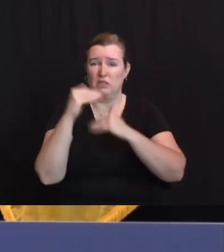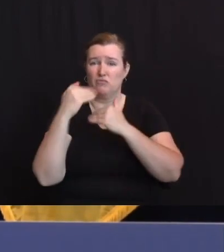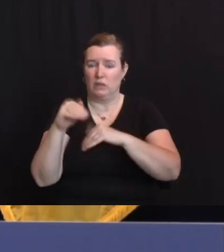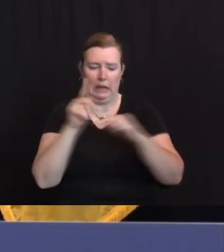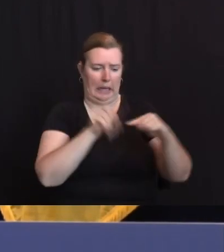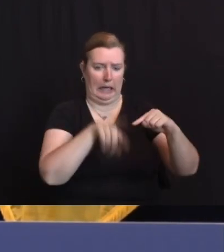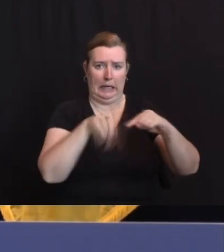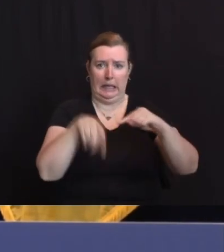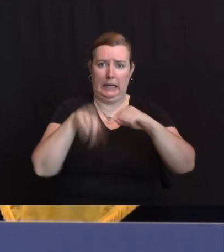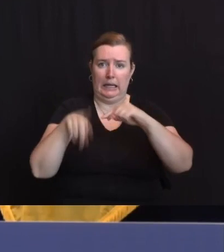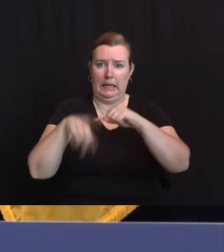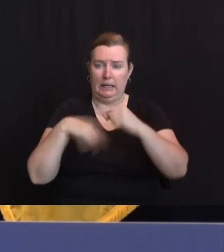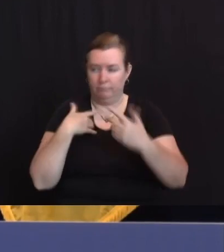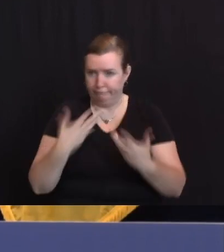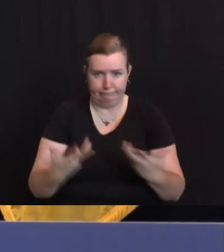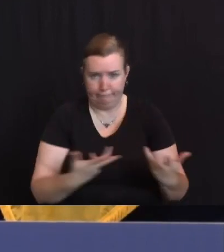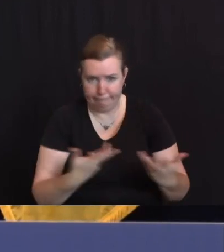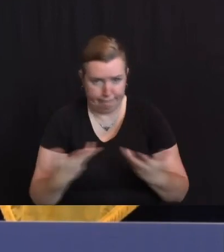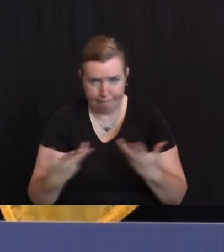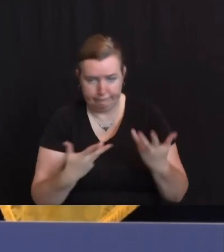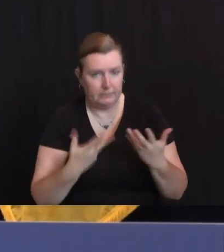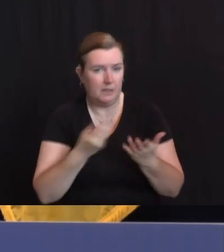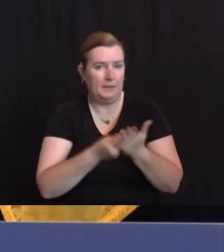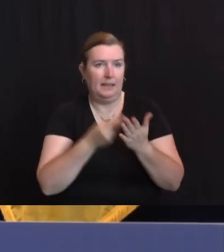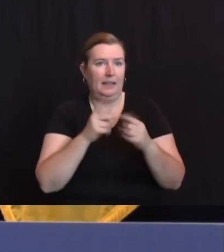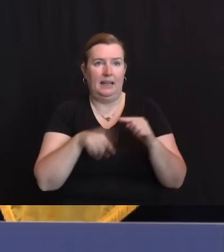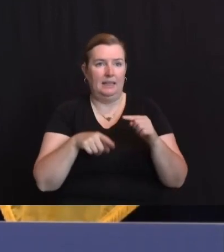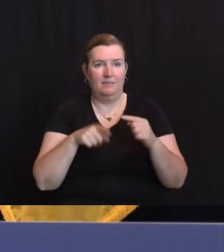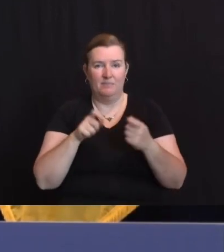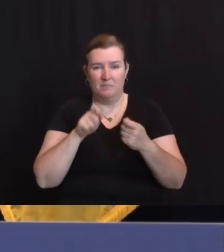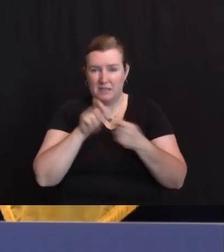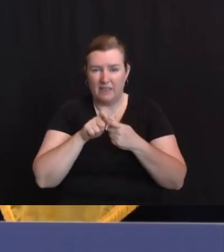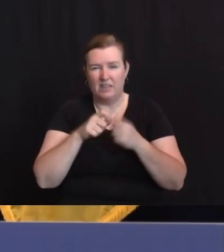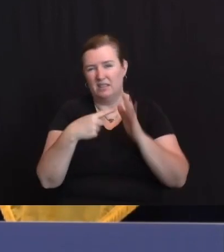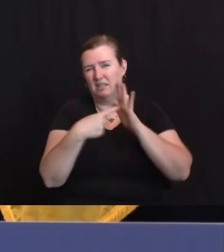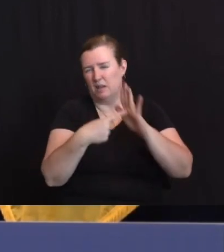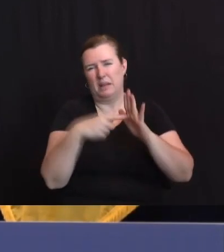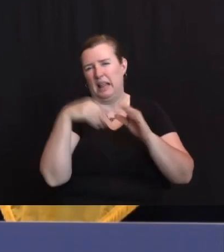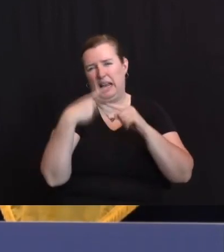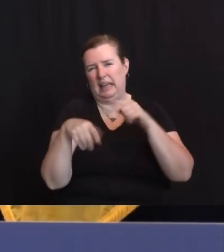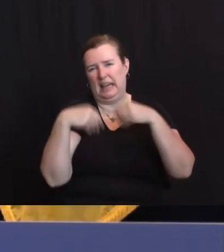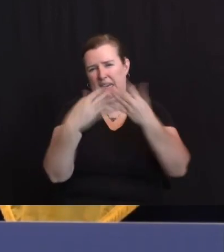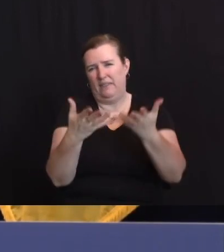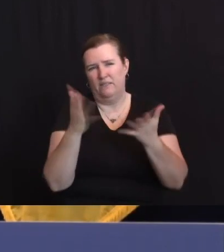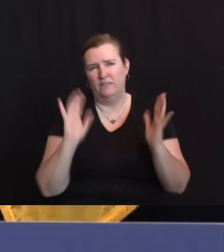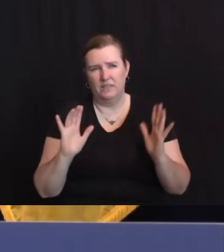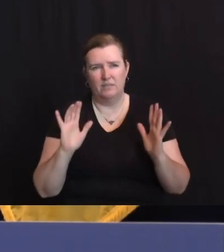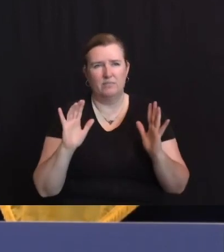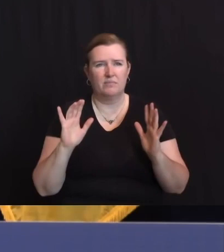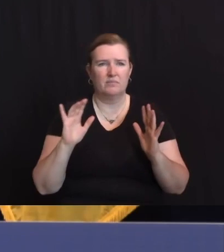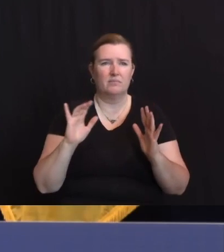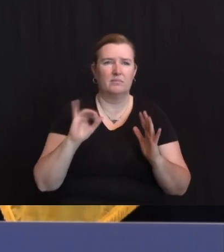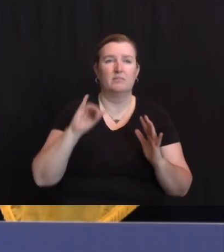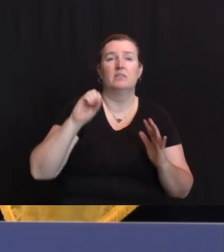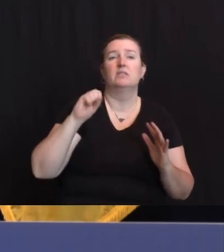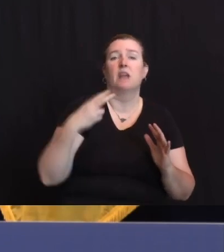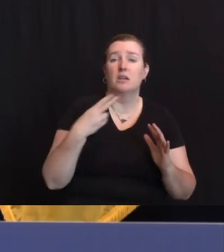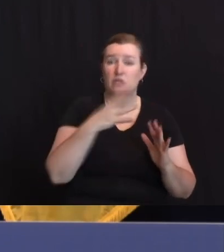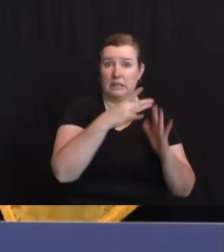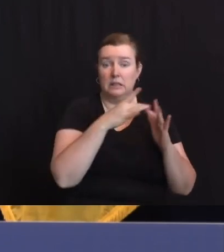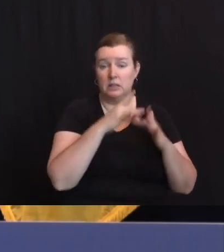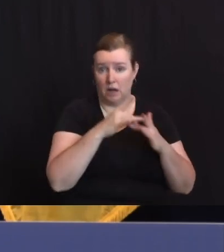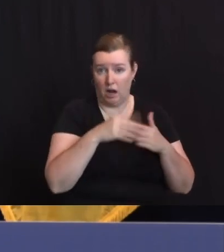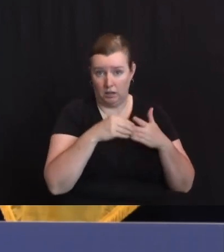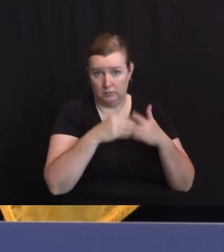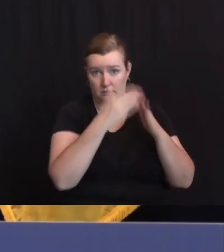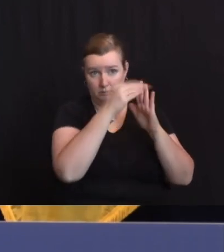impactful the money is. Without getting into the specifics, again, I want to give him a huge shout out for his leadership. But again, we need wide latitude. Anything on that